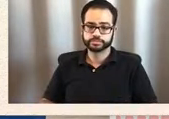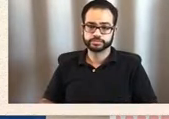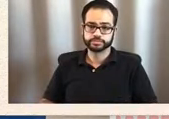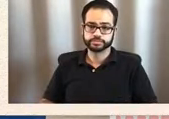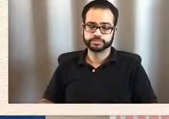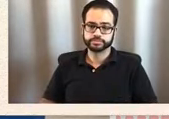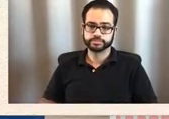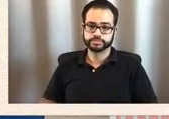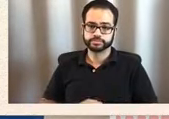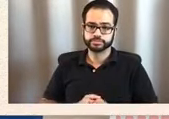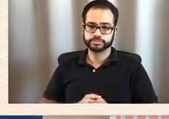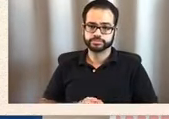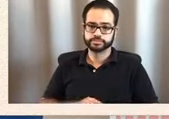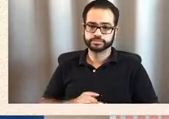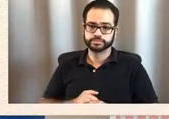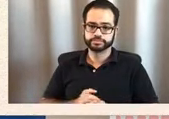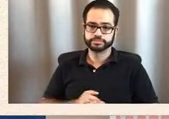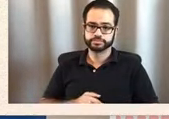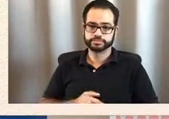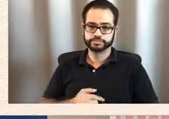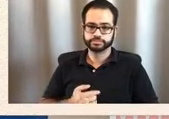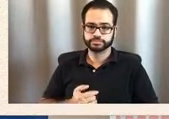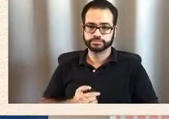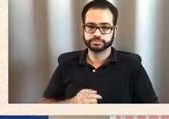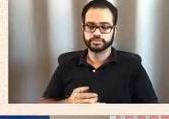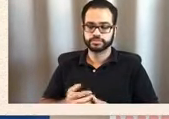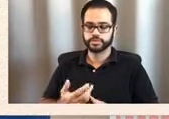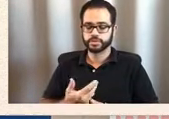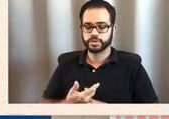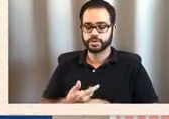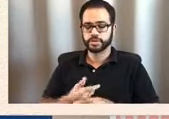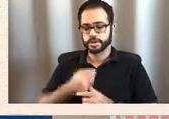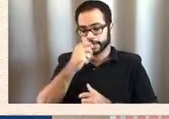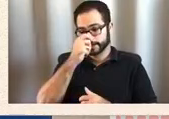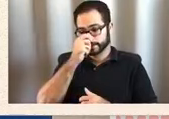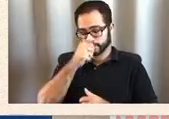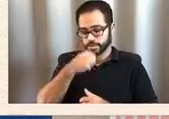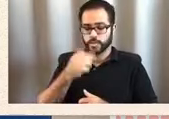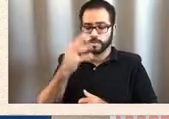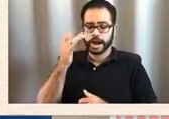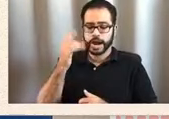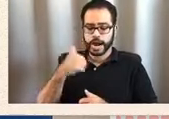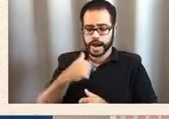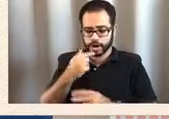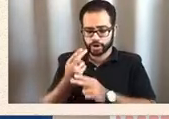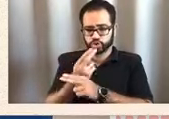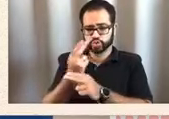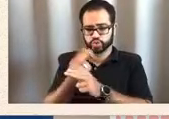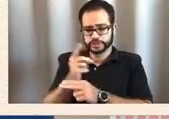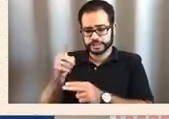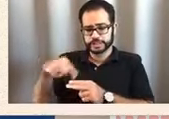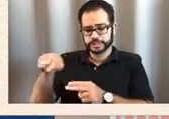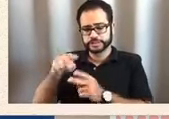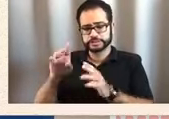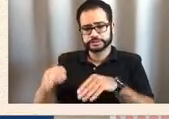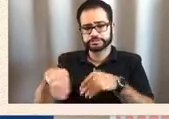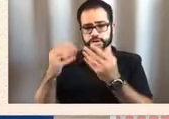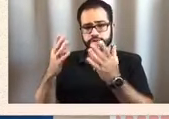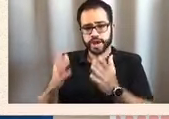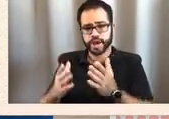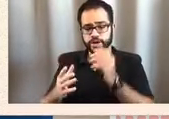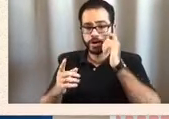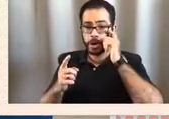care providers? Well, I use care.com and Indeed, but you also can use